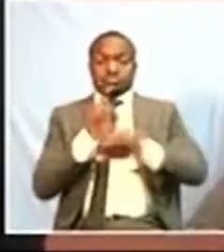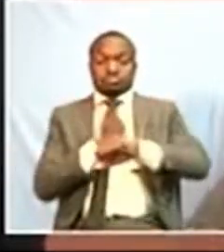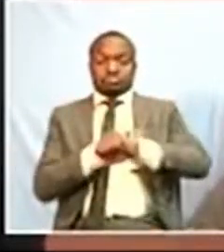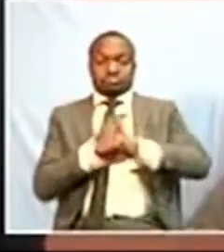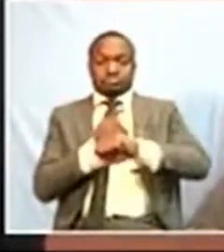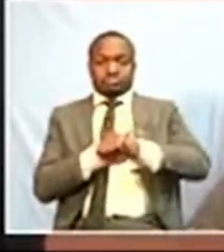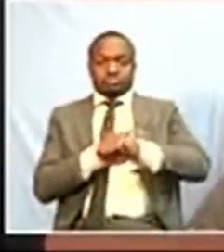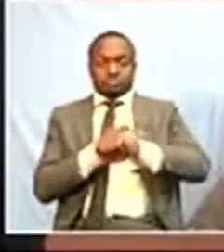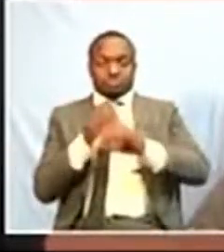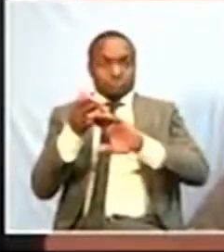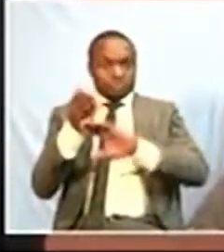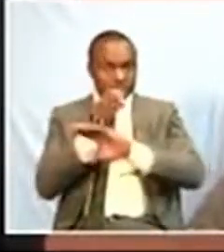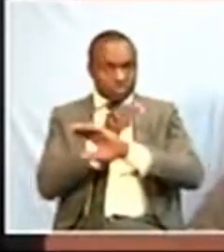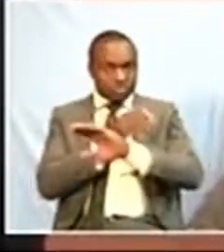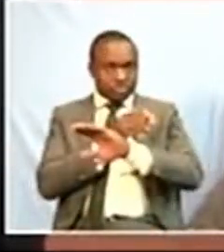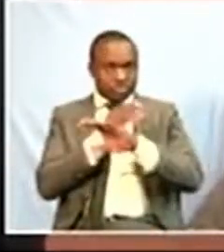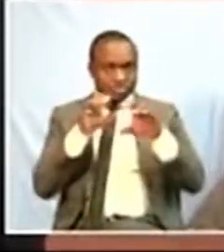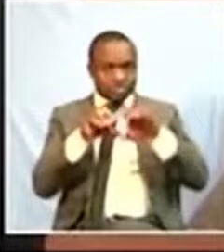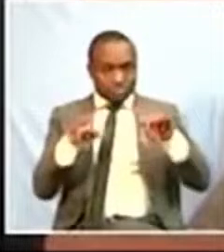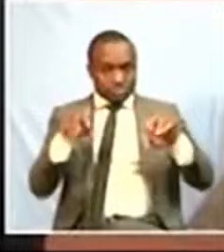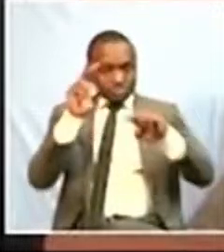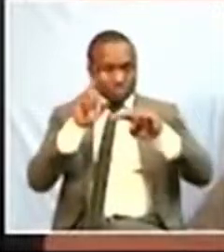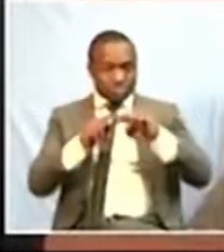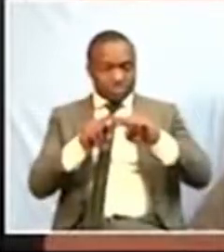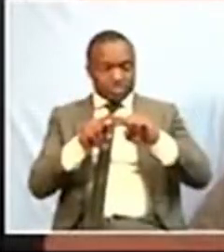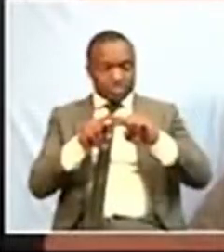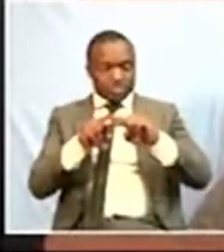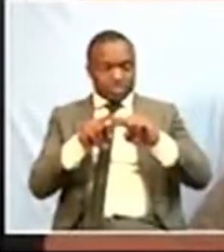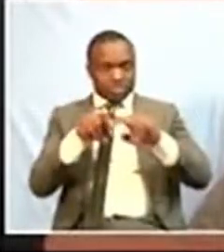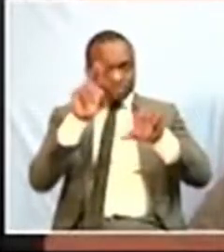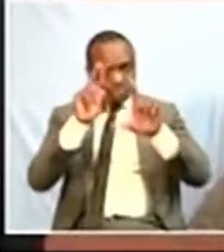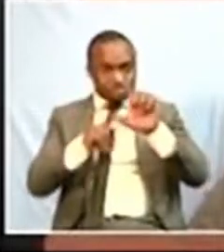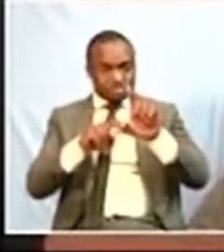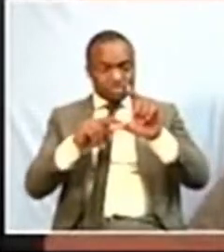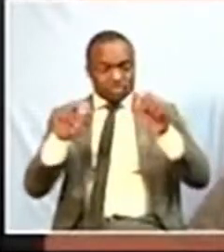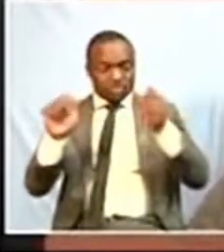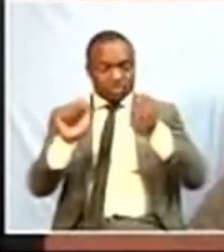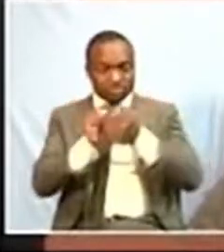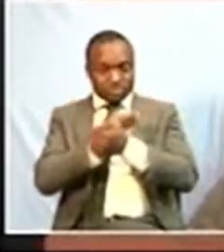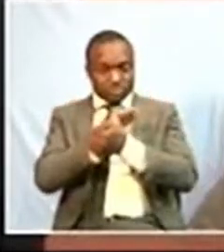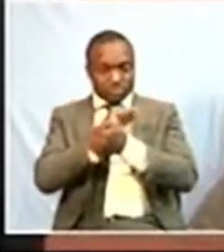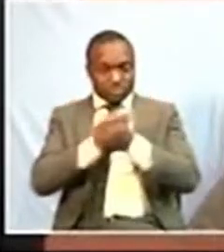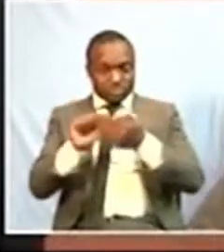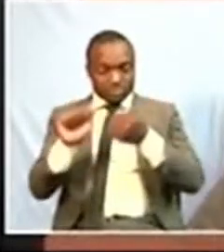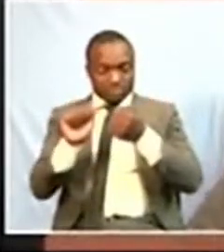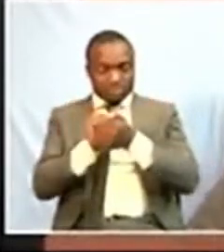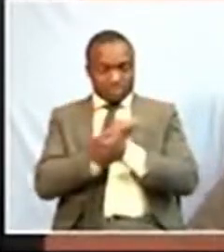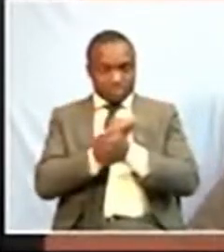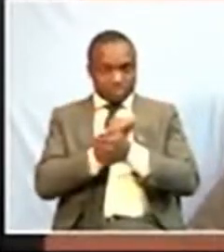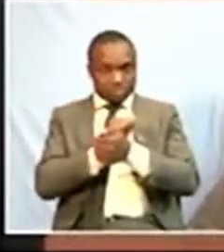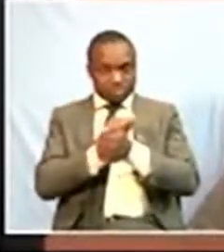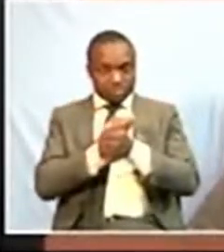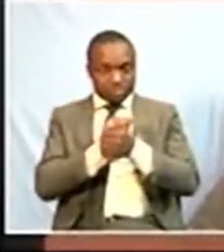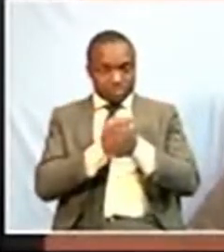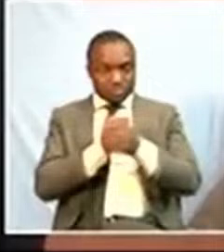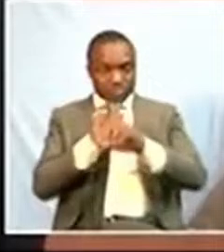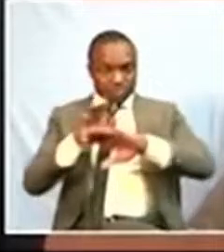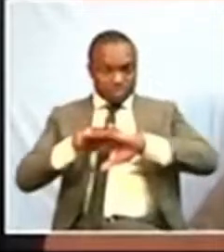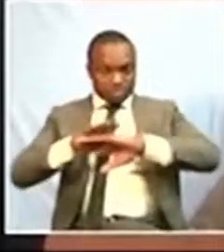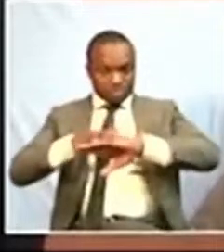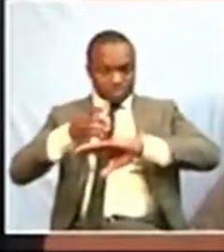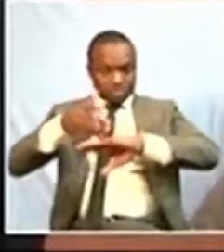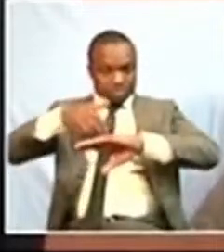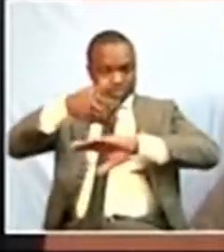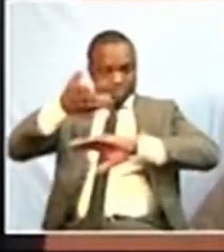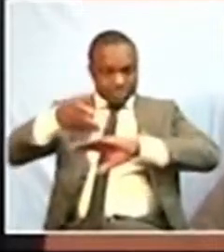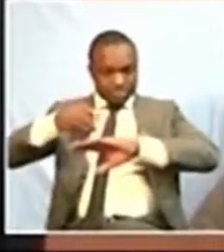time or before even children sit on them, Chair, desks are warped, the planks are out, and